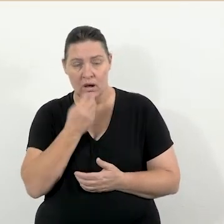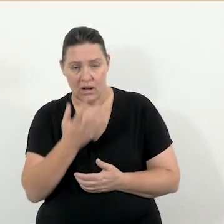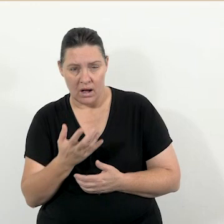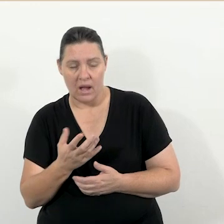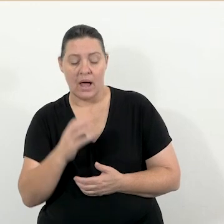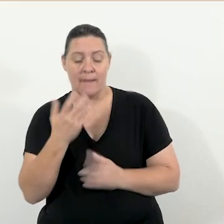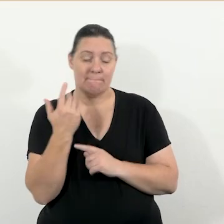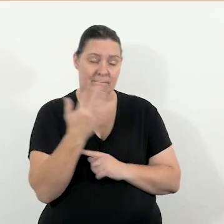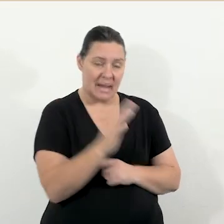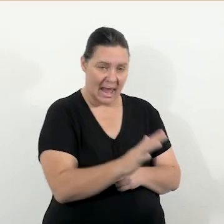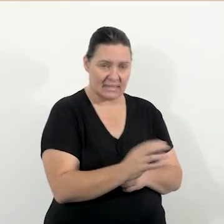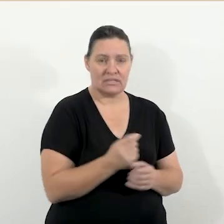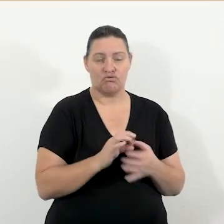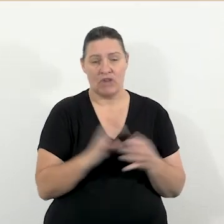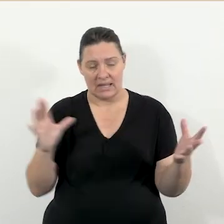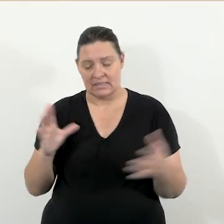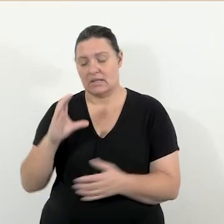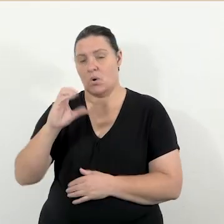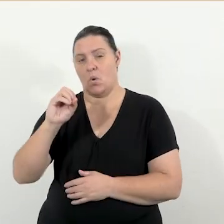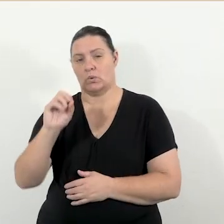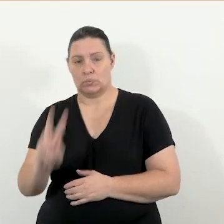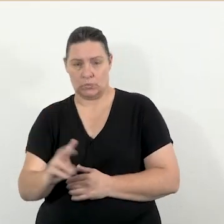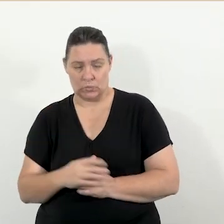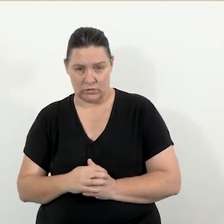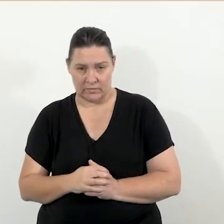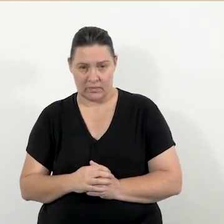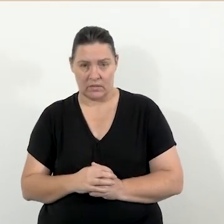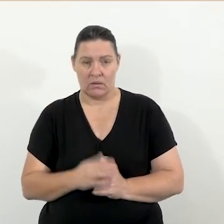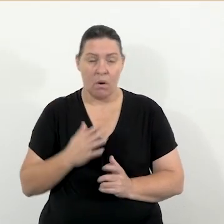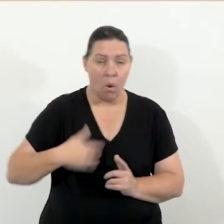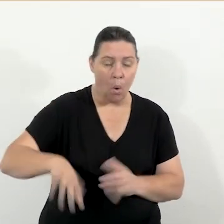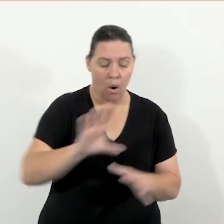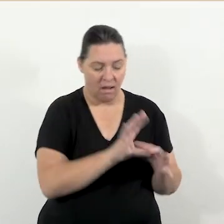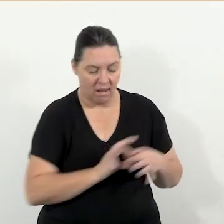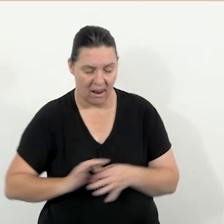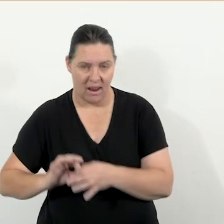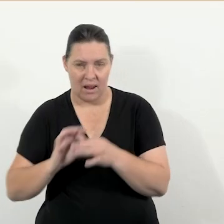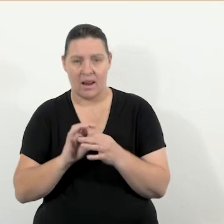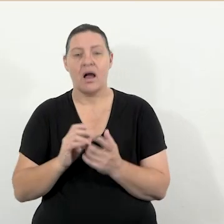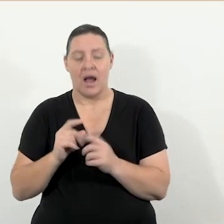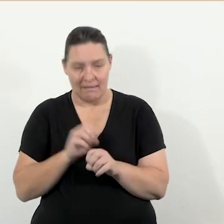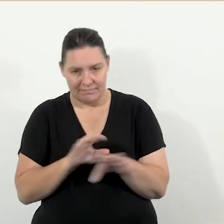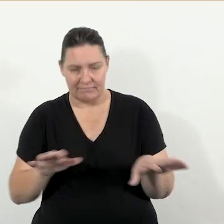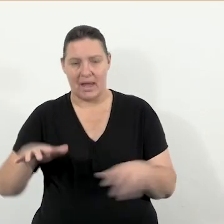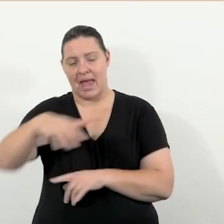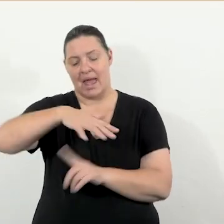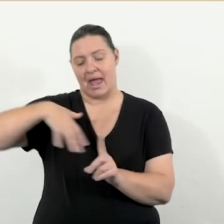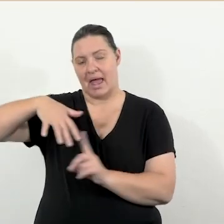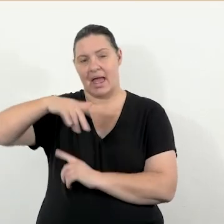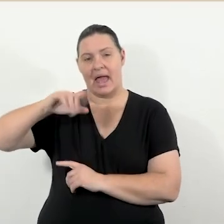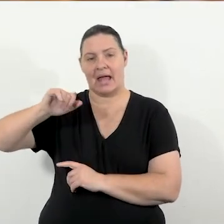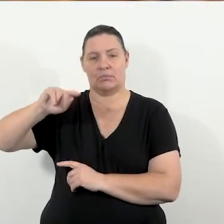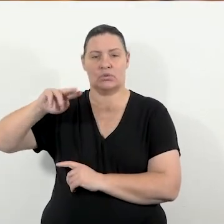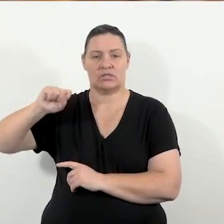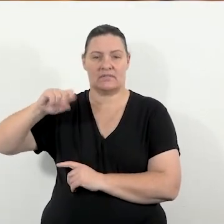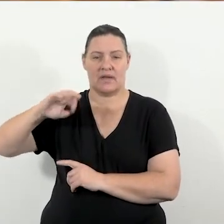and plants are the ones that are releasing oxygen. And all of these gases, they are released into the atmosphere.